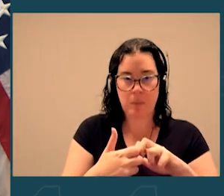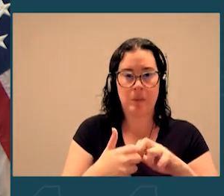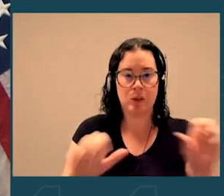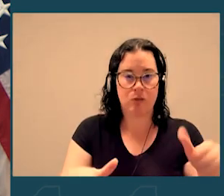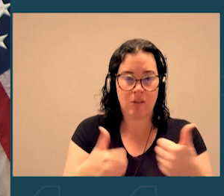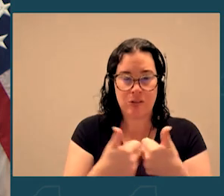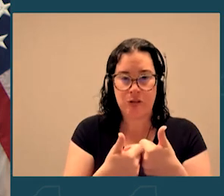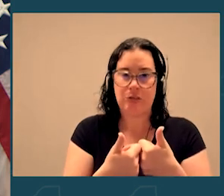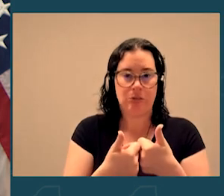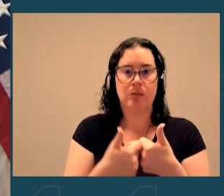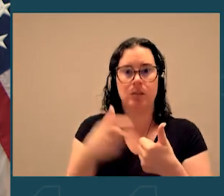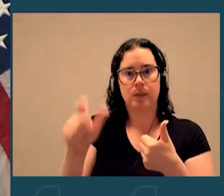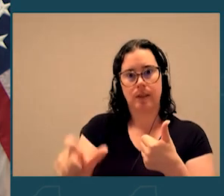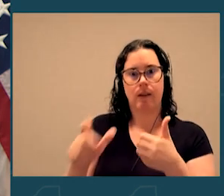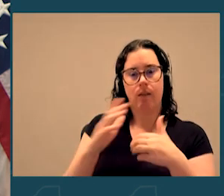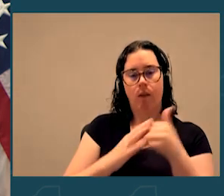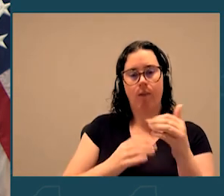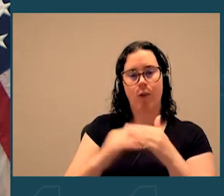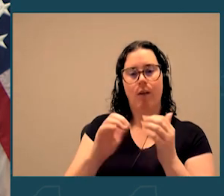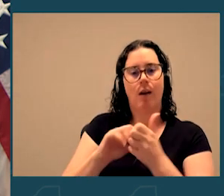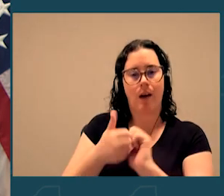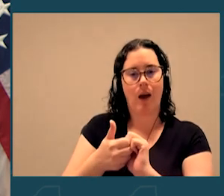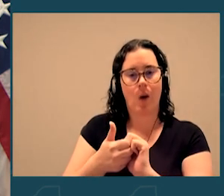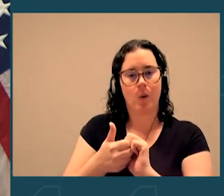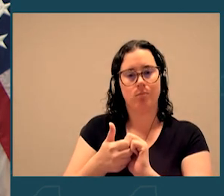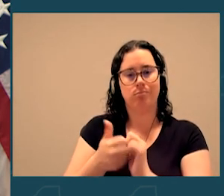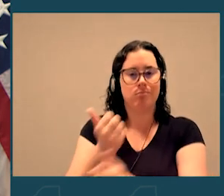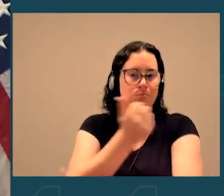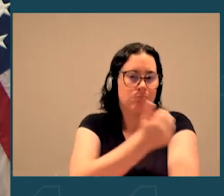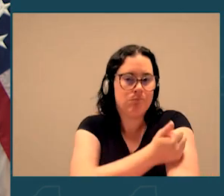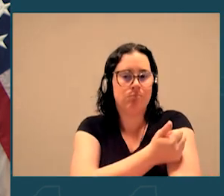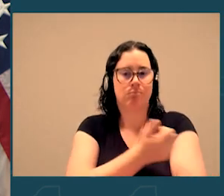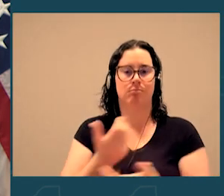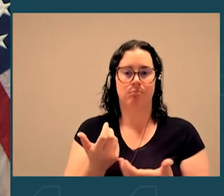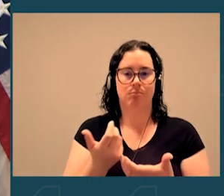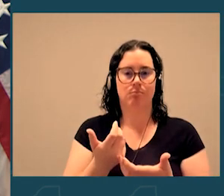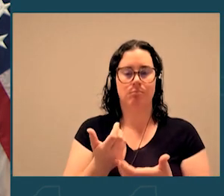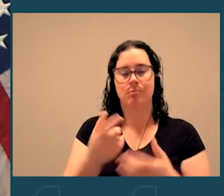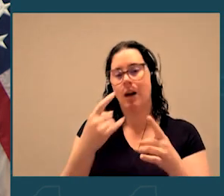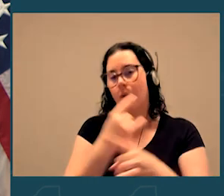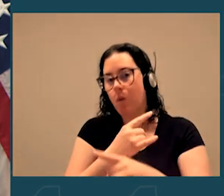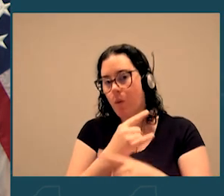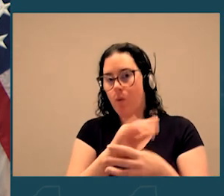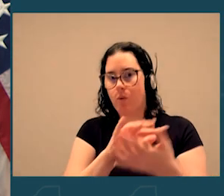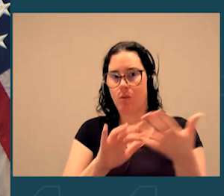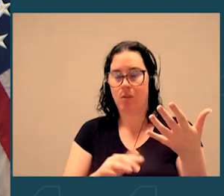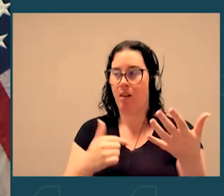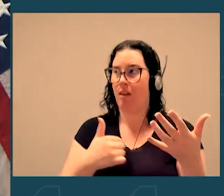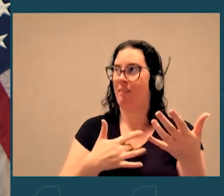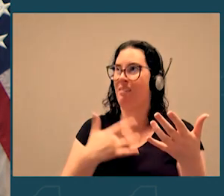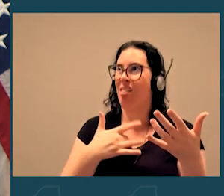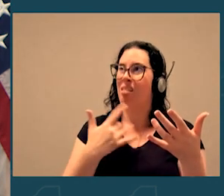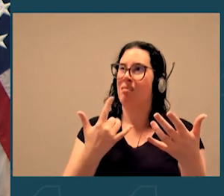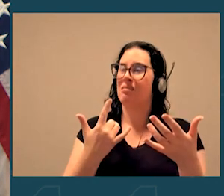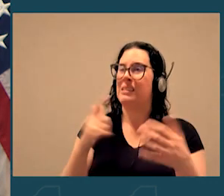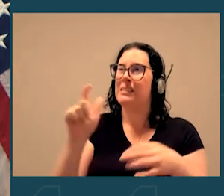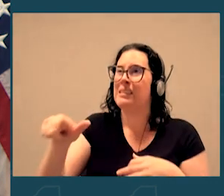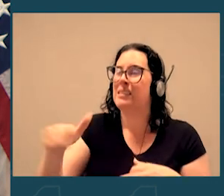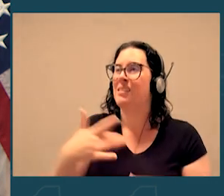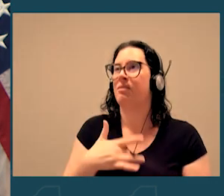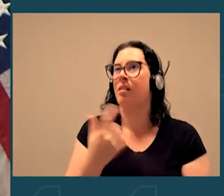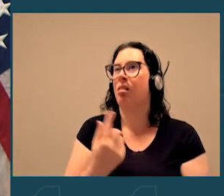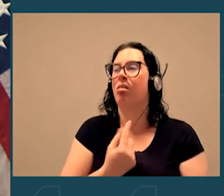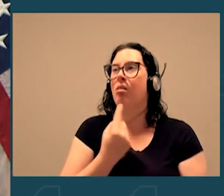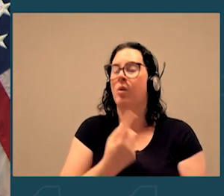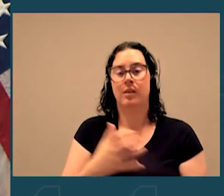You know, there's that sense of longing, there's a sense of need, there's a sense of loneliness, and just, you know, reading the paper today, and